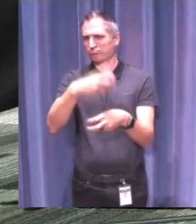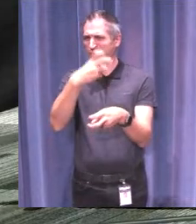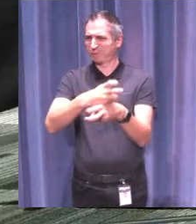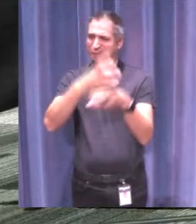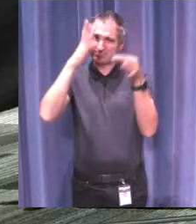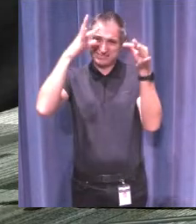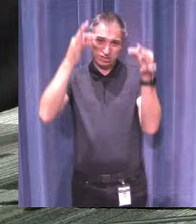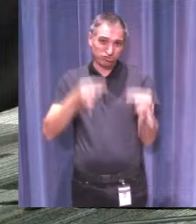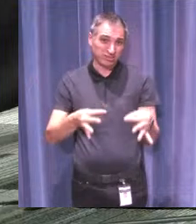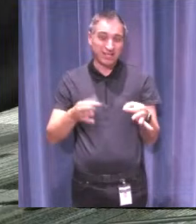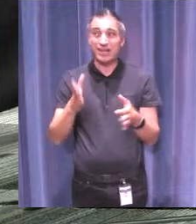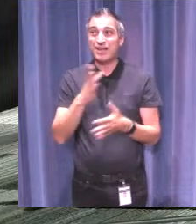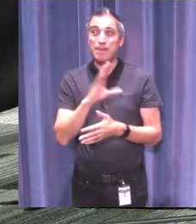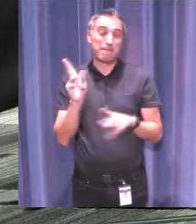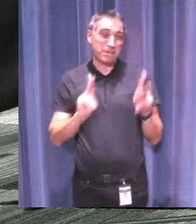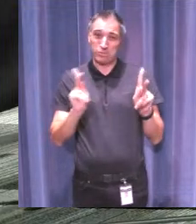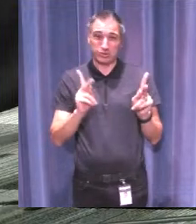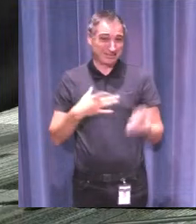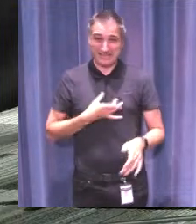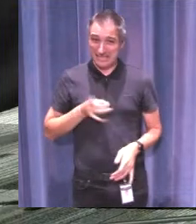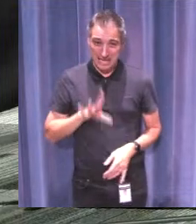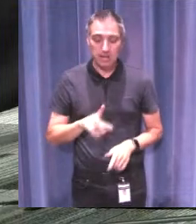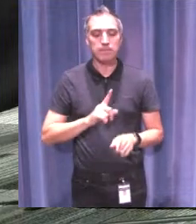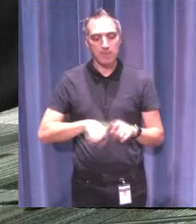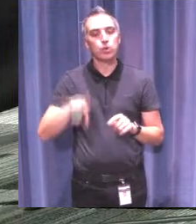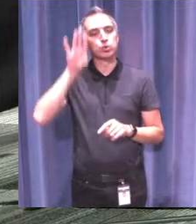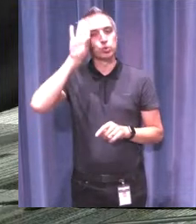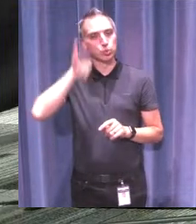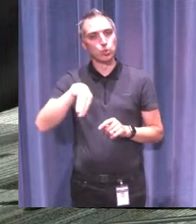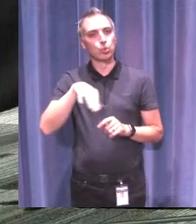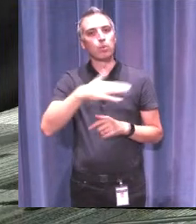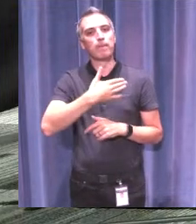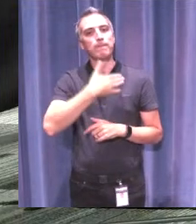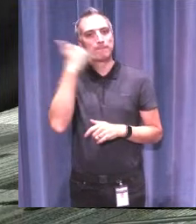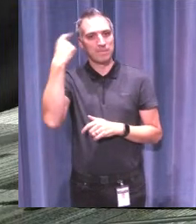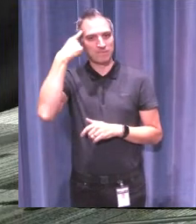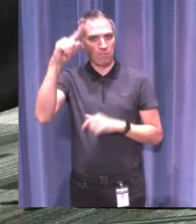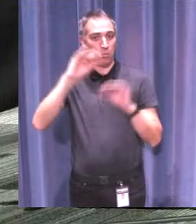not popular, but yet was in the best interest of the organization?